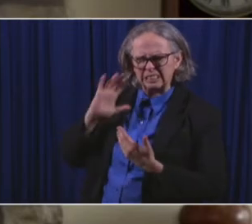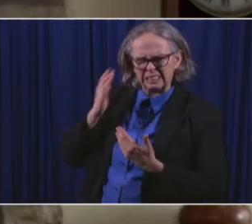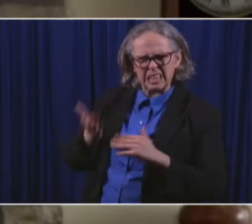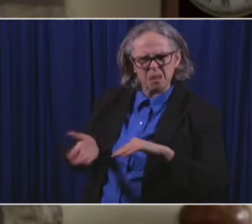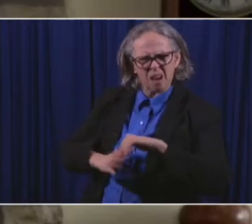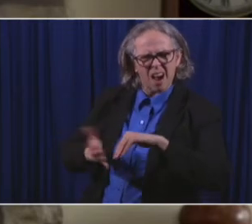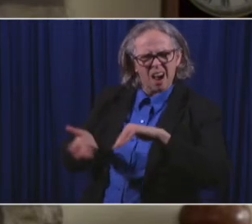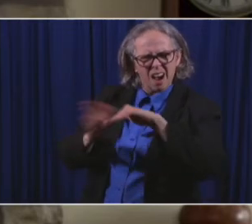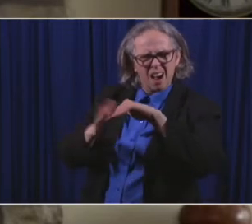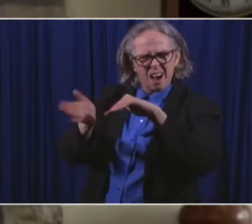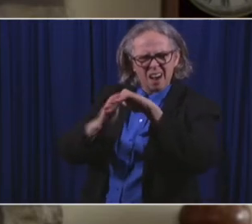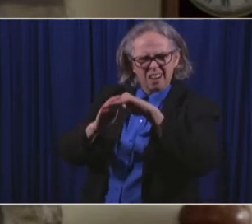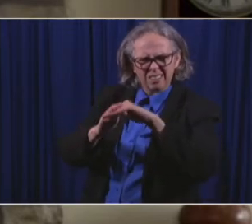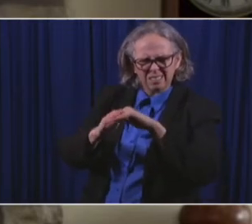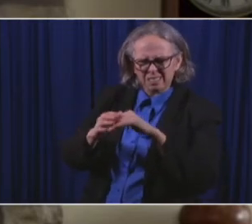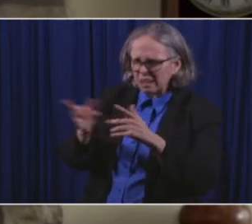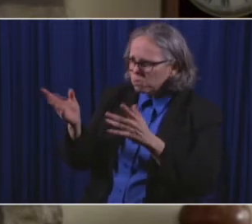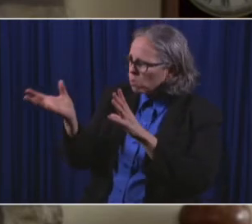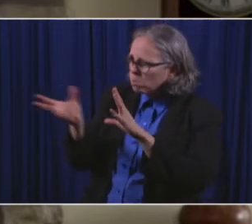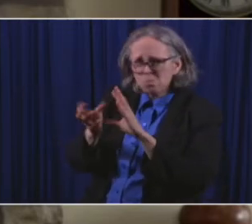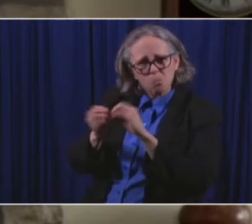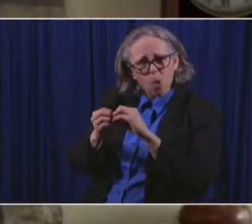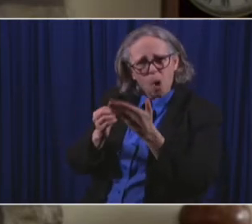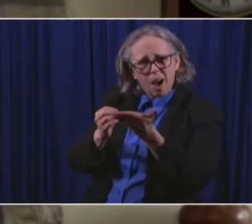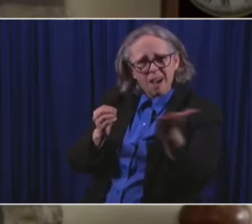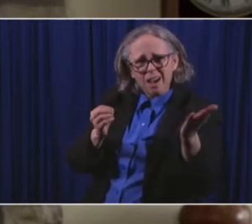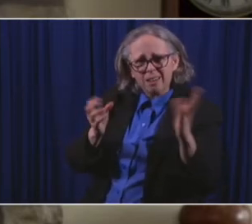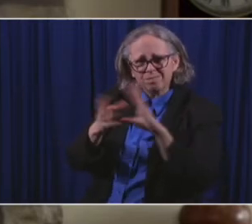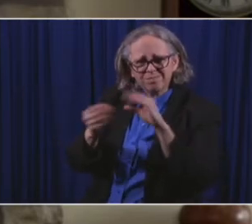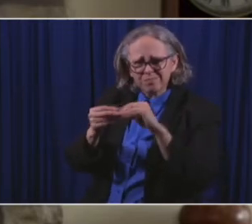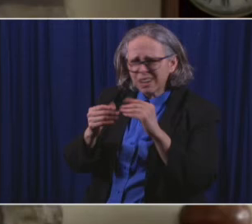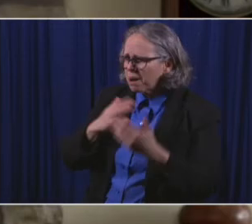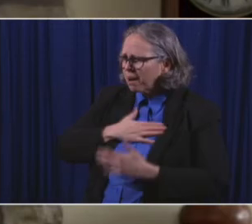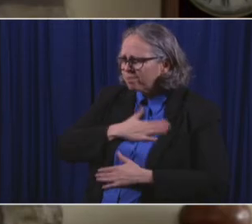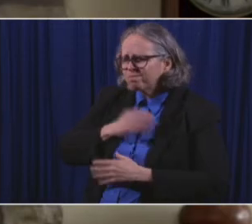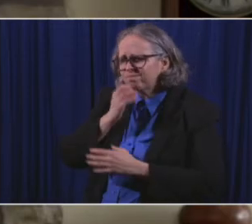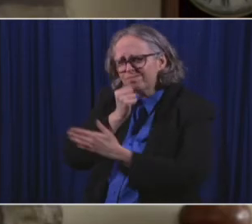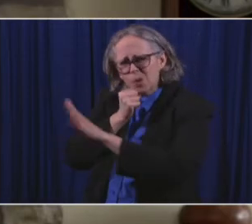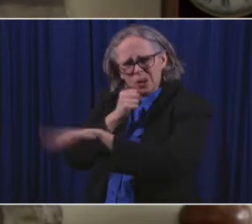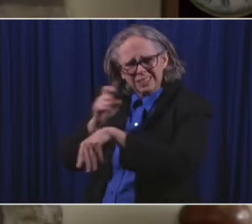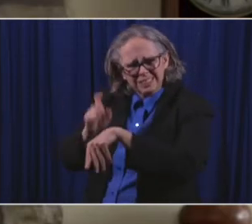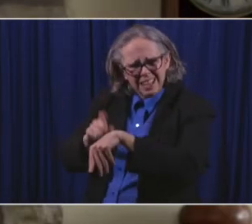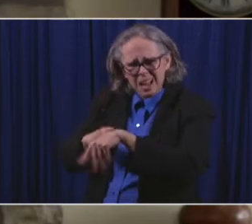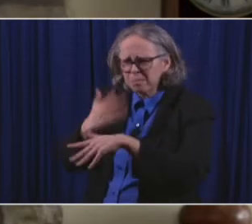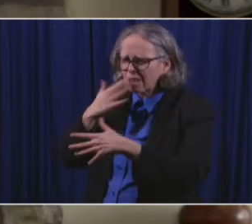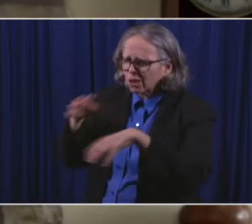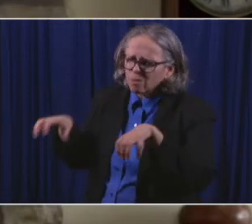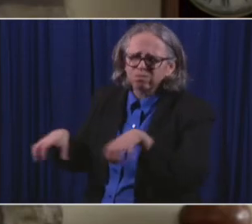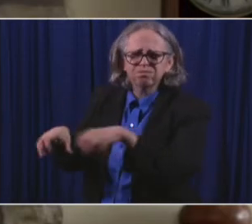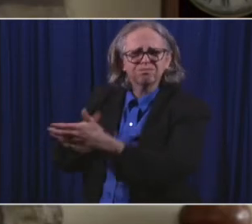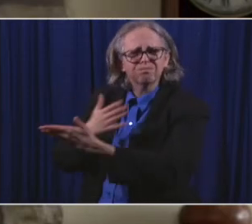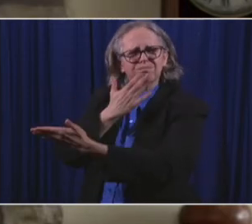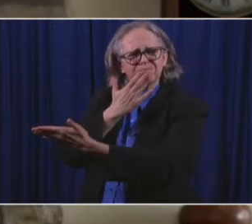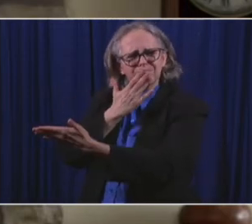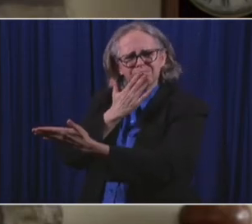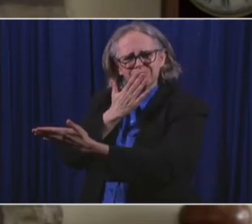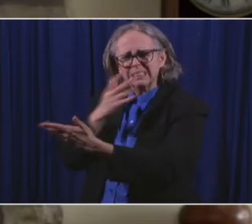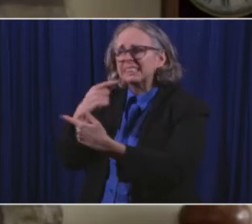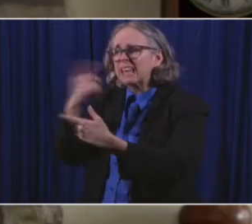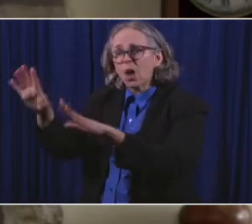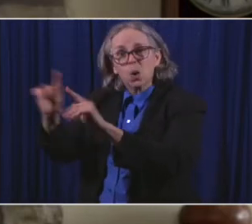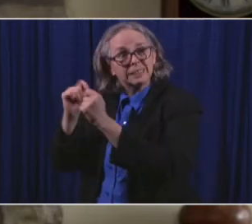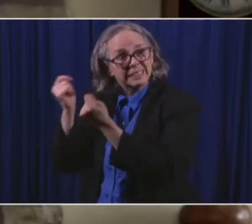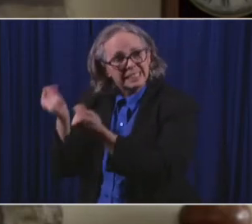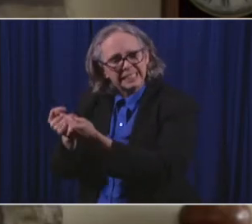Anything else you'd like to tell us? We really appreciate your time, and thank you so much for what you do. And if you can tell your team, we appreciate